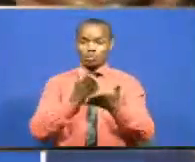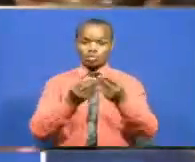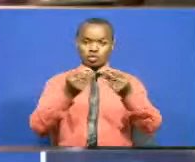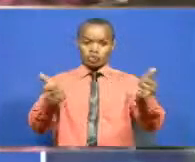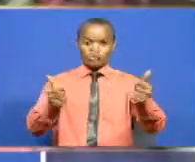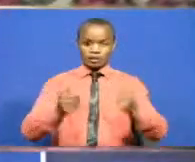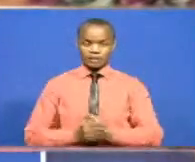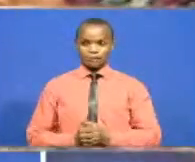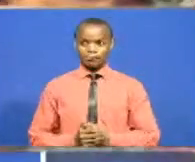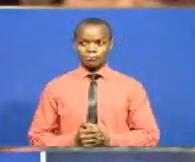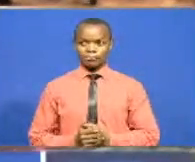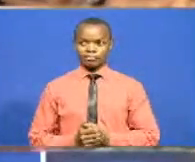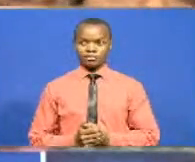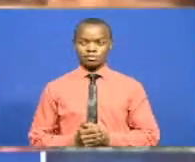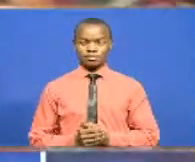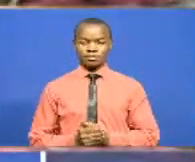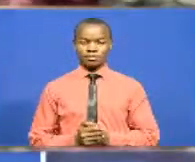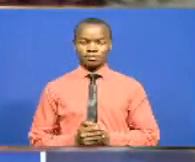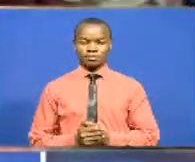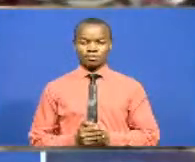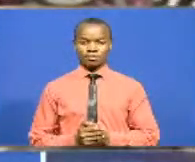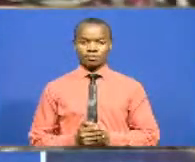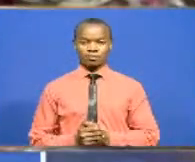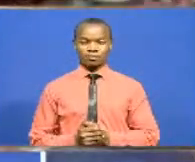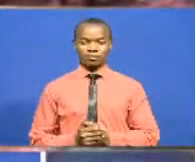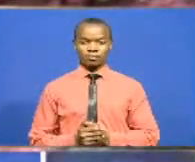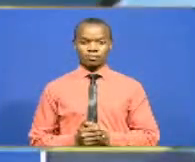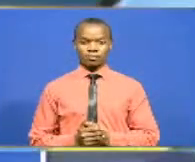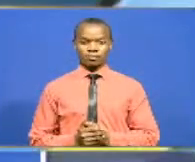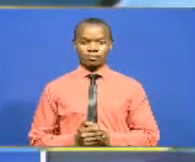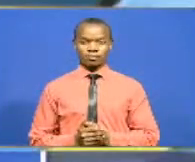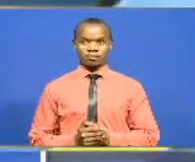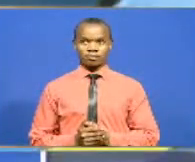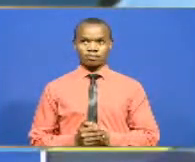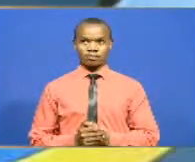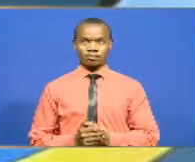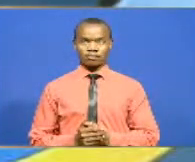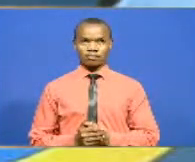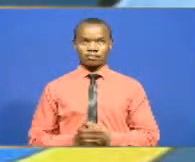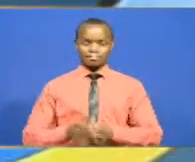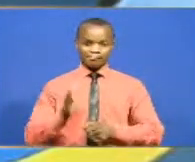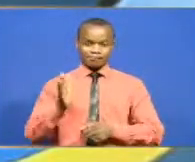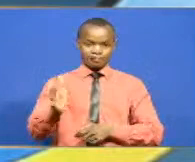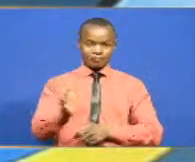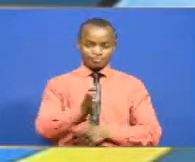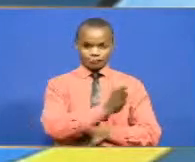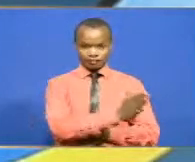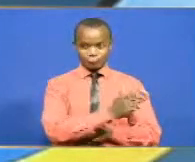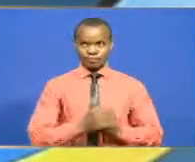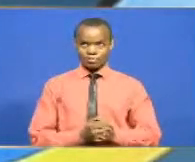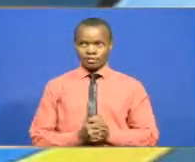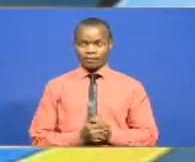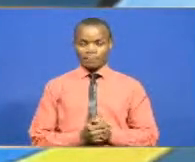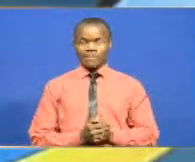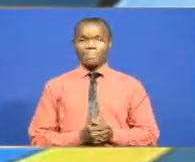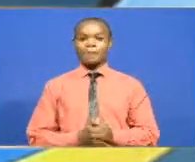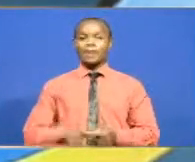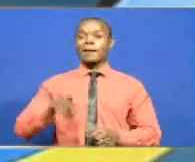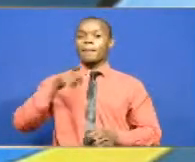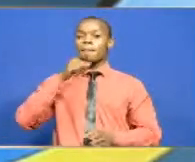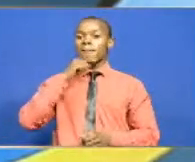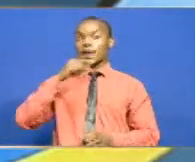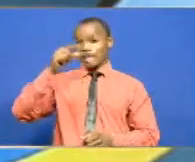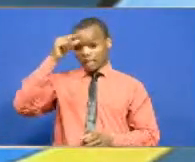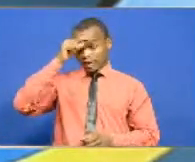Irene Mchuma Odim, Channel 1. And still on the BBI report, male governors have come out